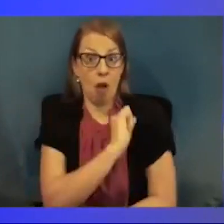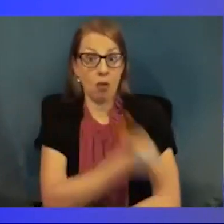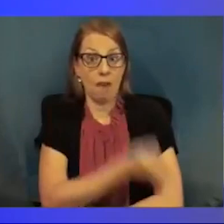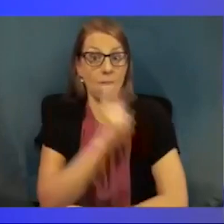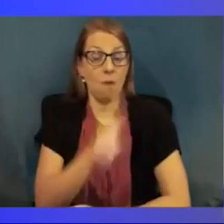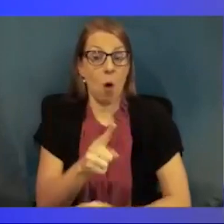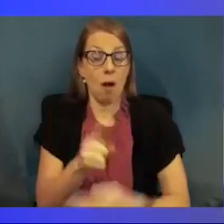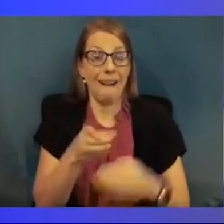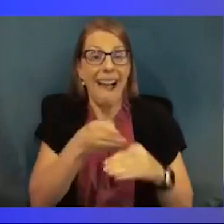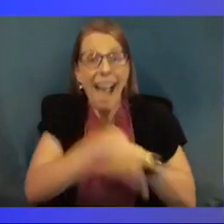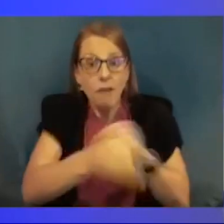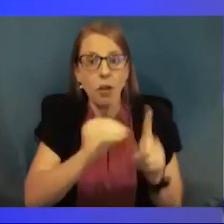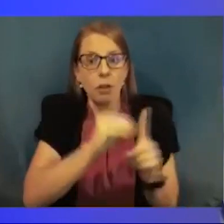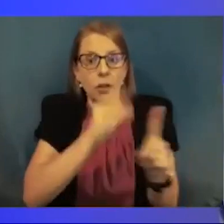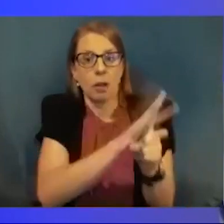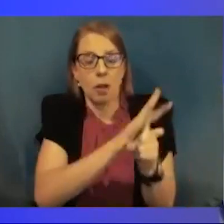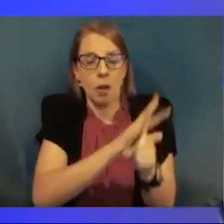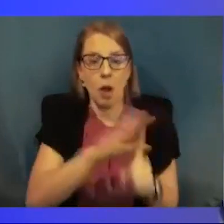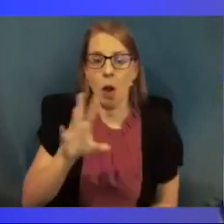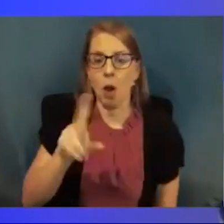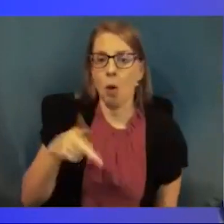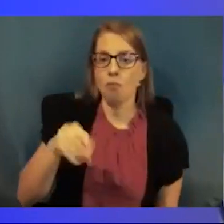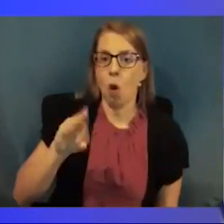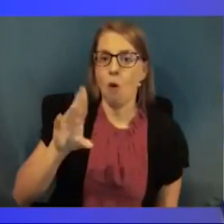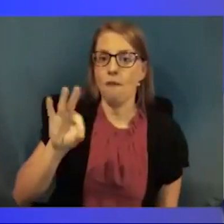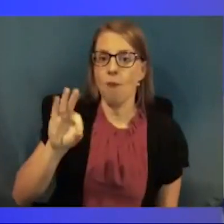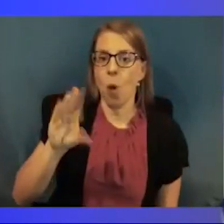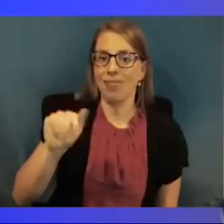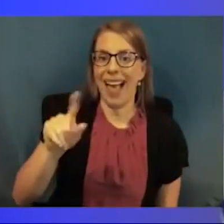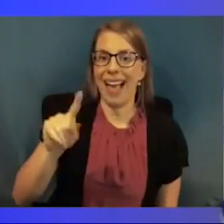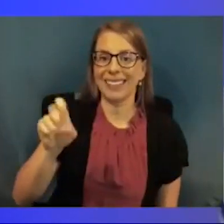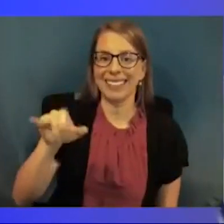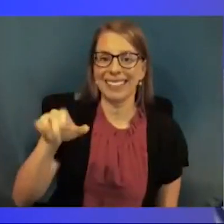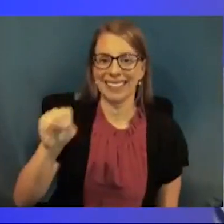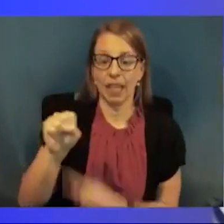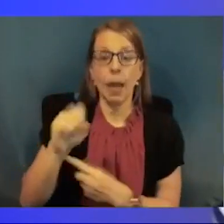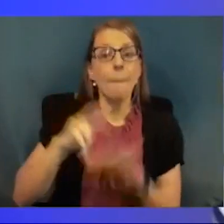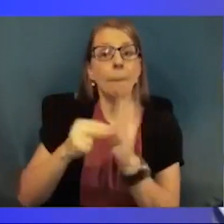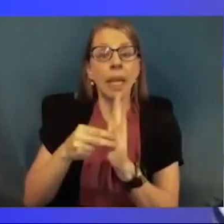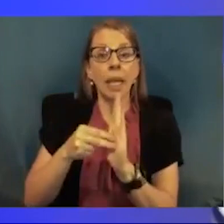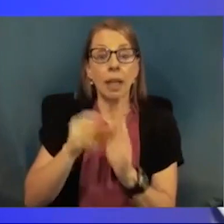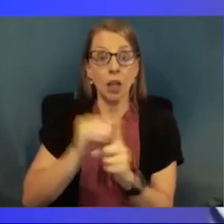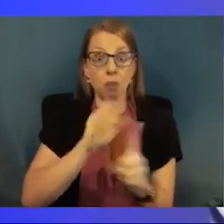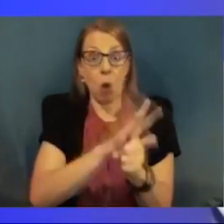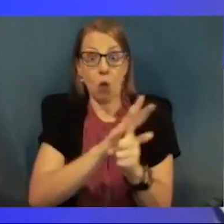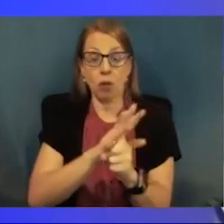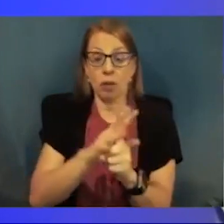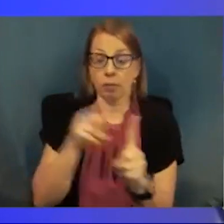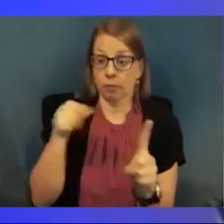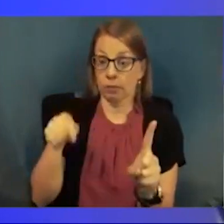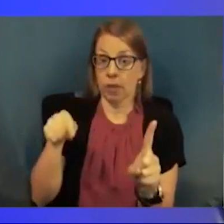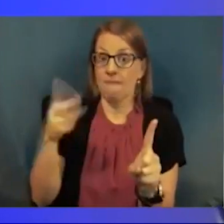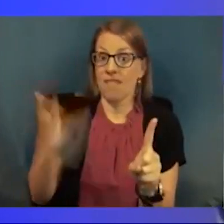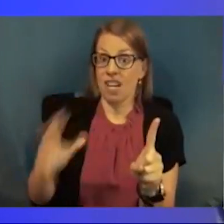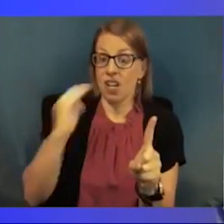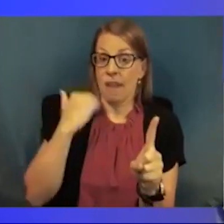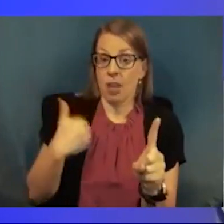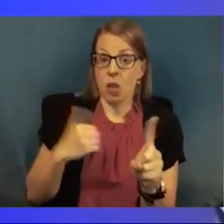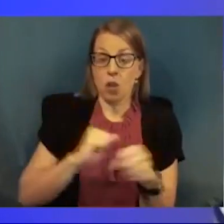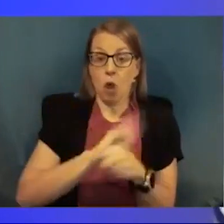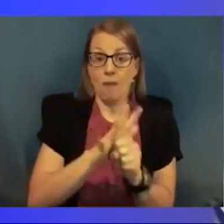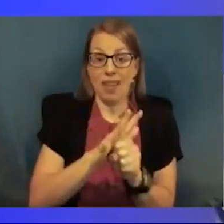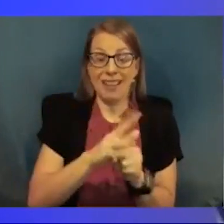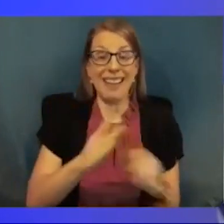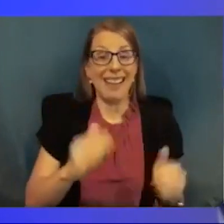post-exposure prophylaxis for people. So if they've been exposed to somebody that they know has COVID and they are high risk, they are able to meet criteria